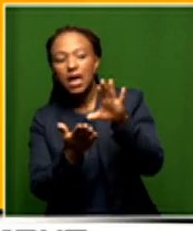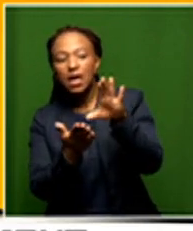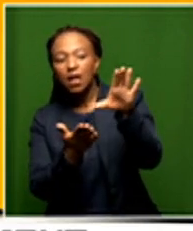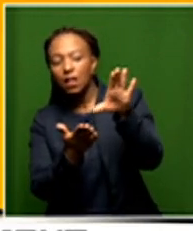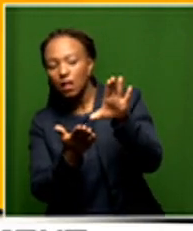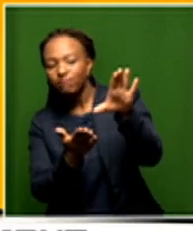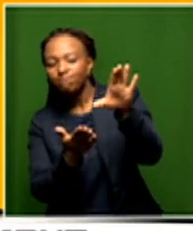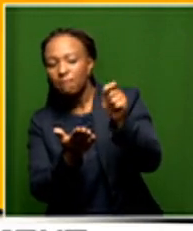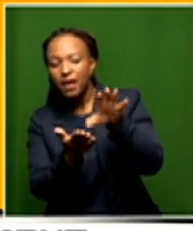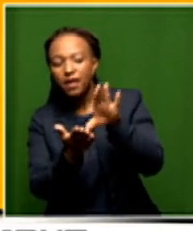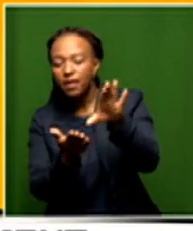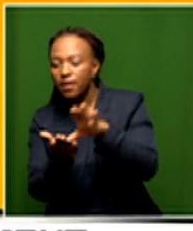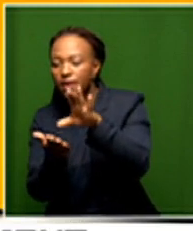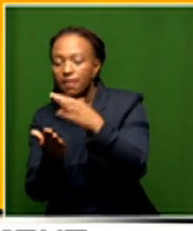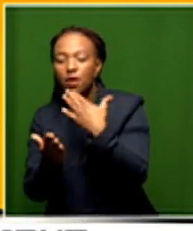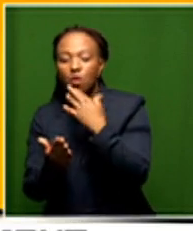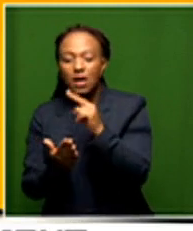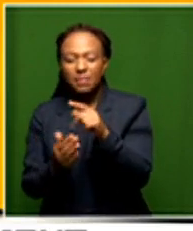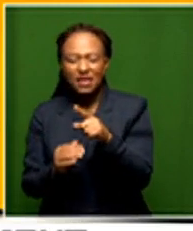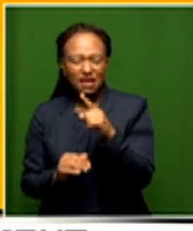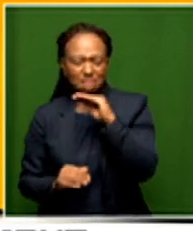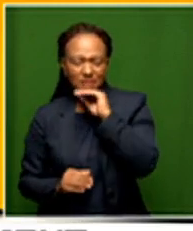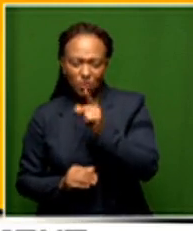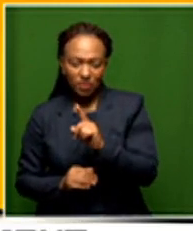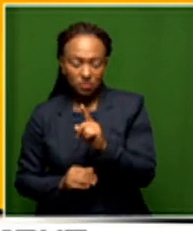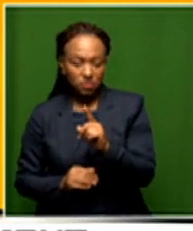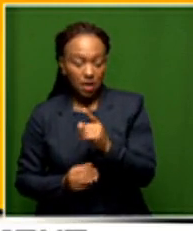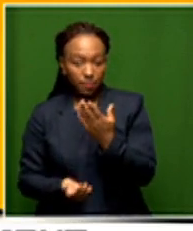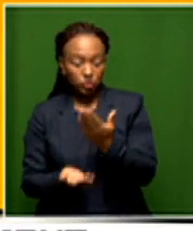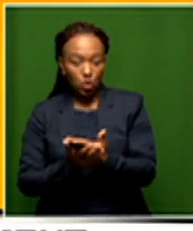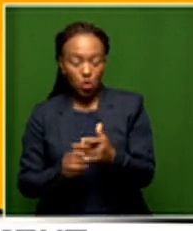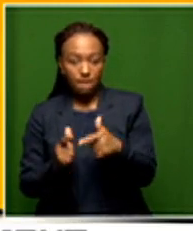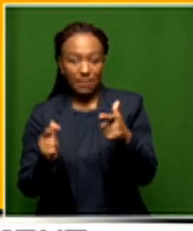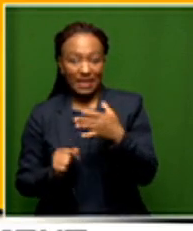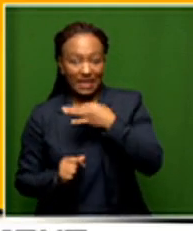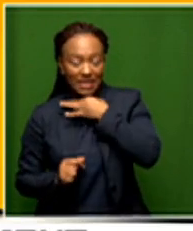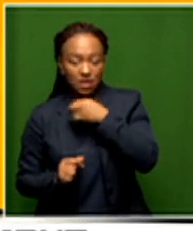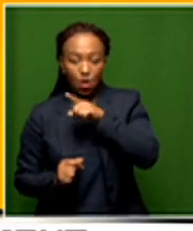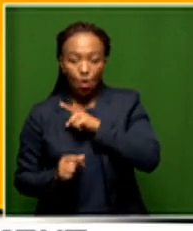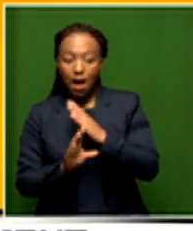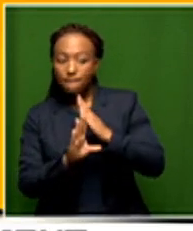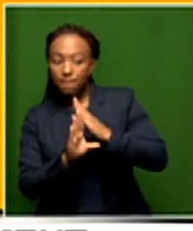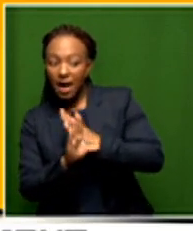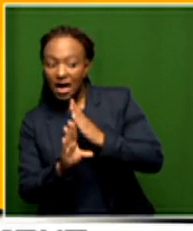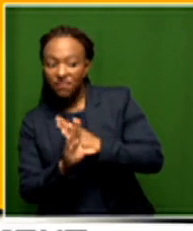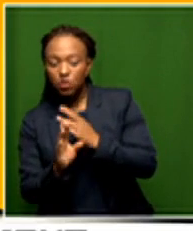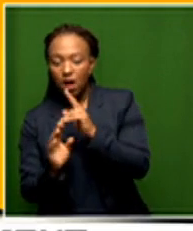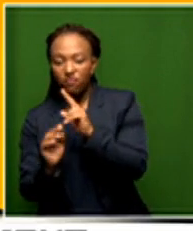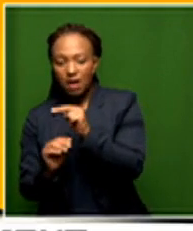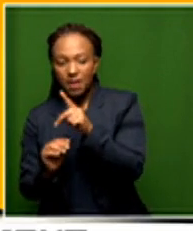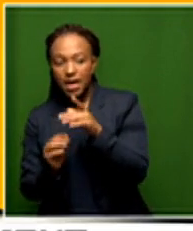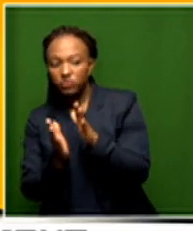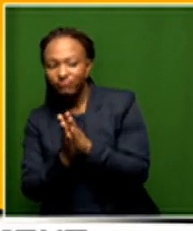I mean, Advocate Hoffman, where does that leave us? And I mean, surely that's a big risk if we start looking for private funding and donors as